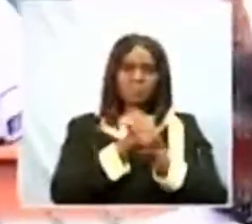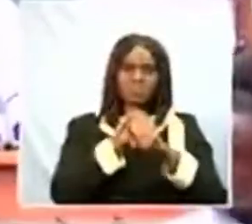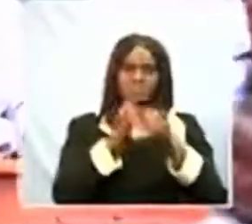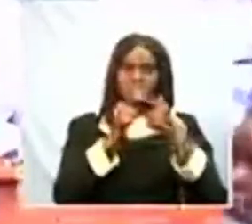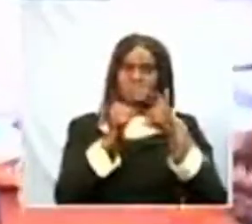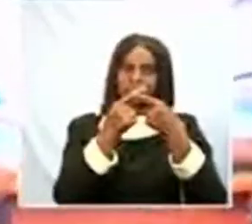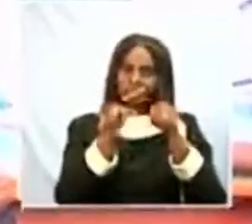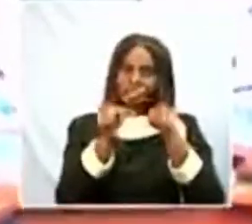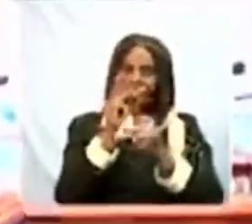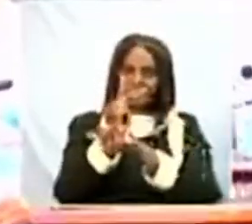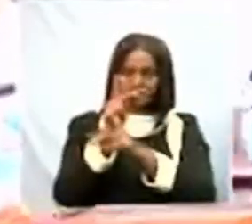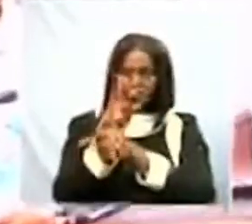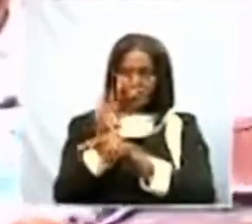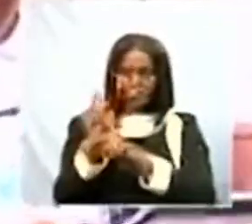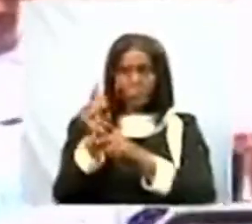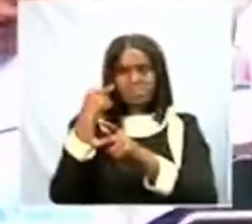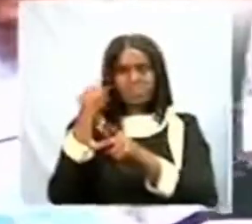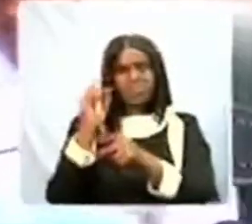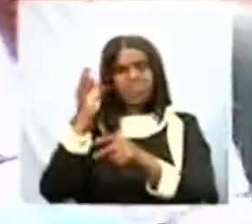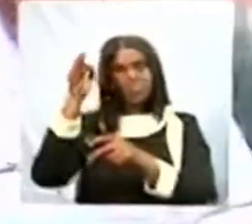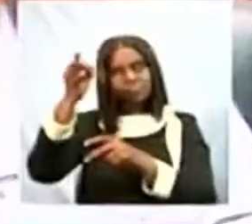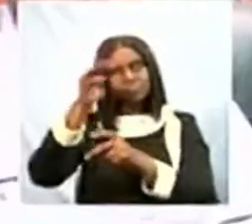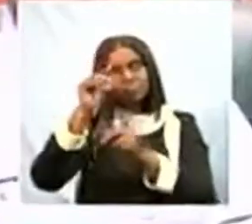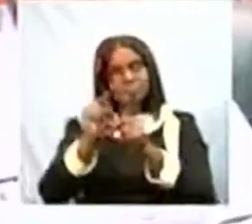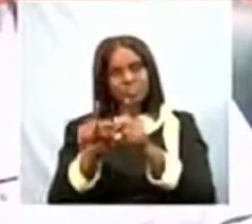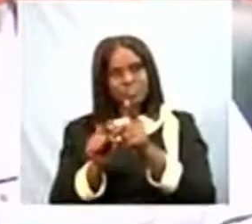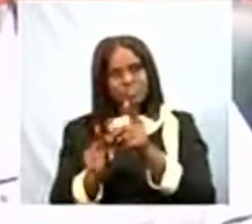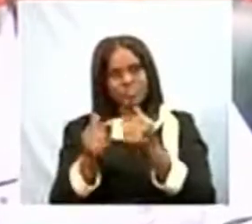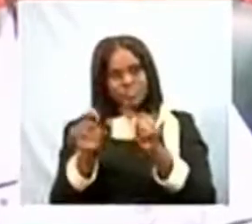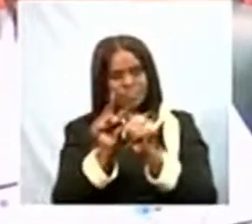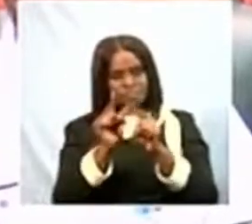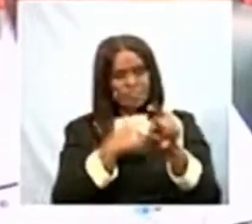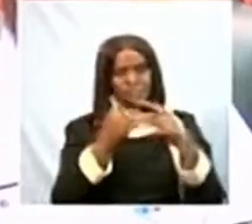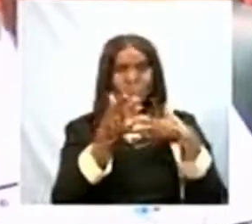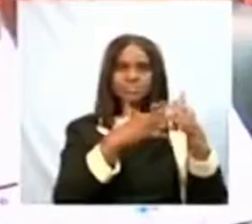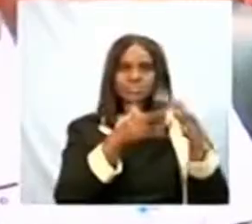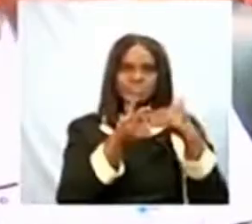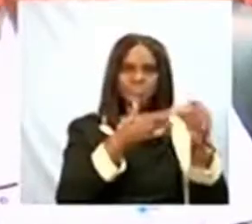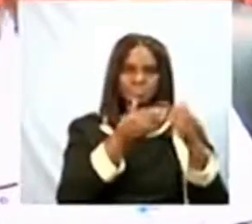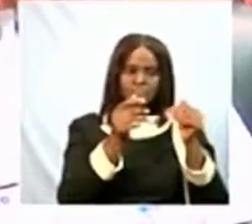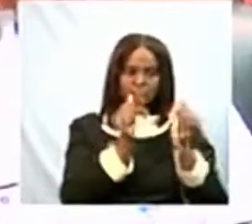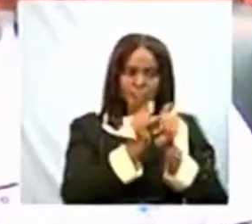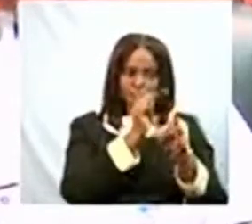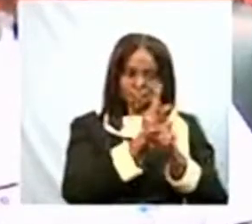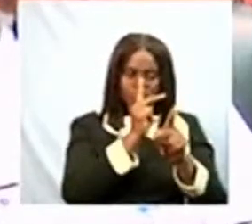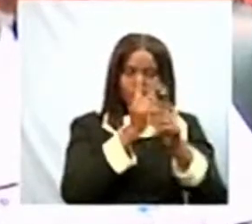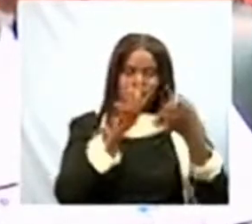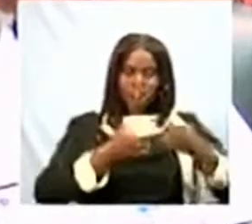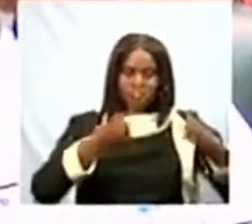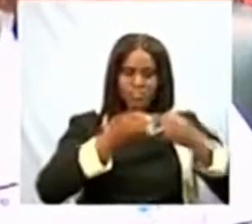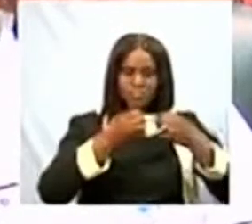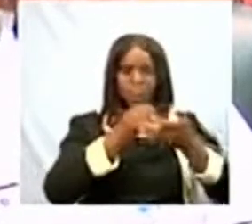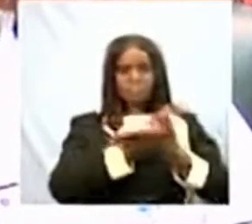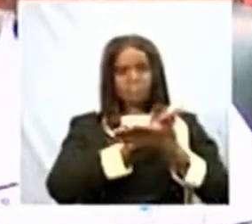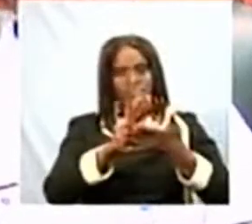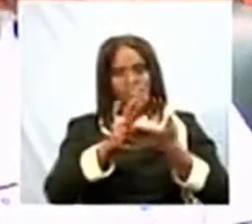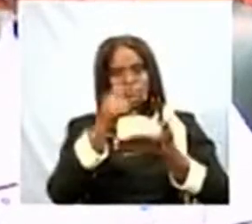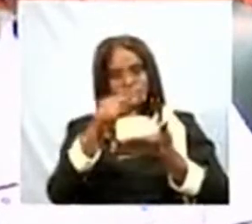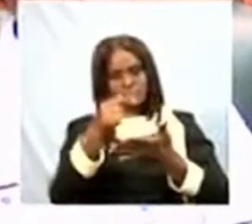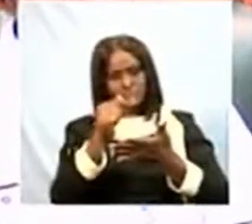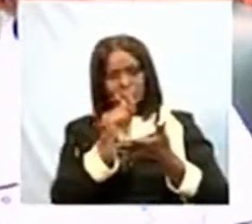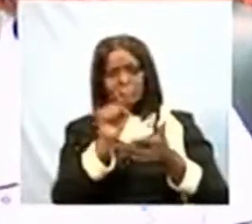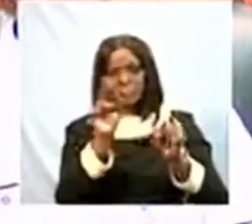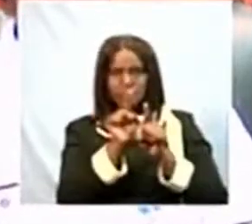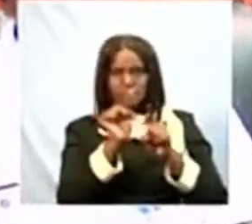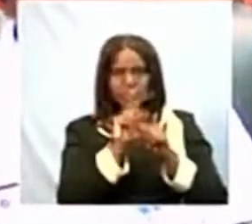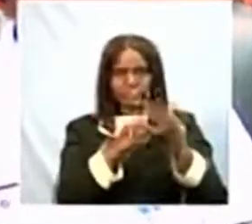difference in preserving the planet for our future generations. Here are some simple yet effective ways to keep our environment clean, green, and healthy. Reduce,